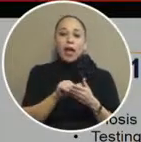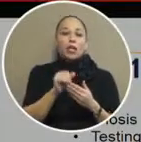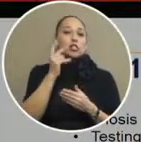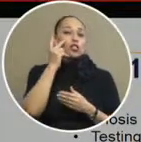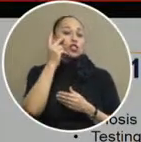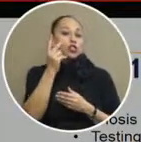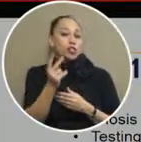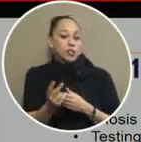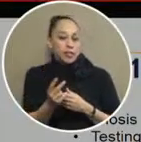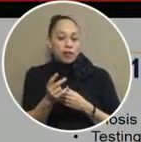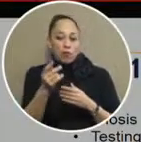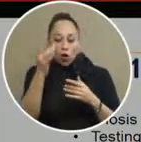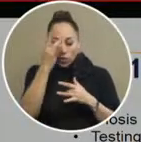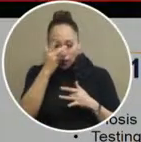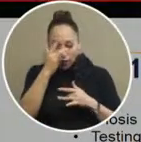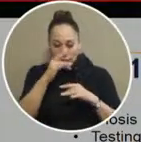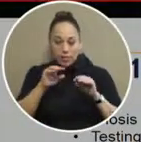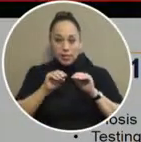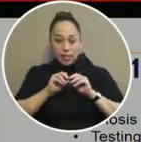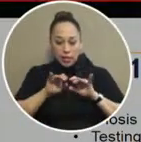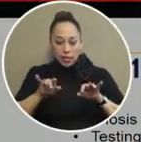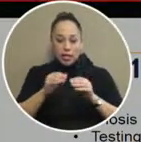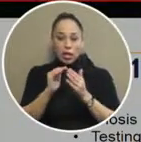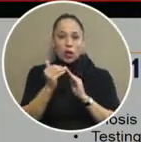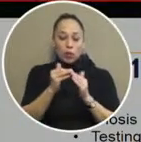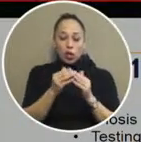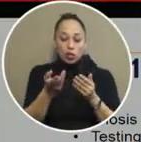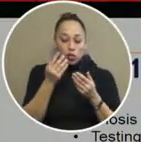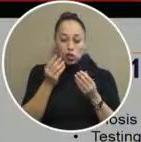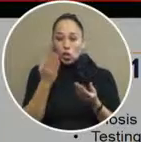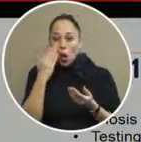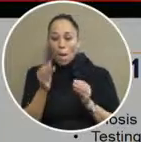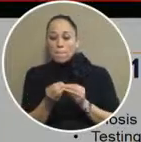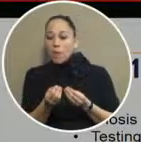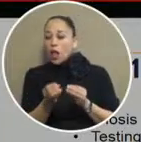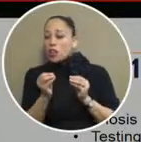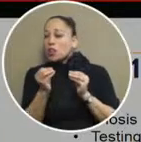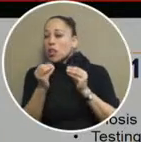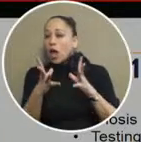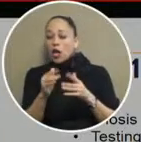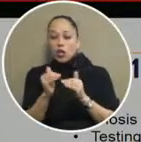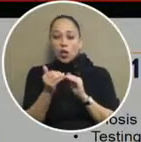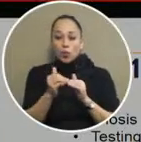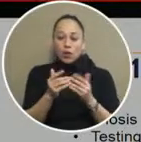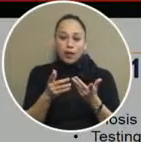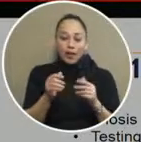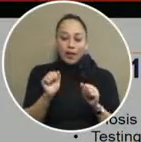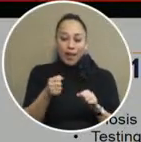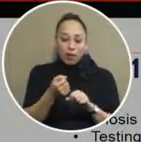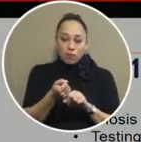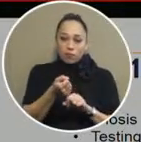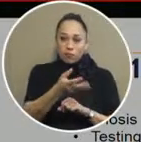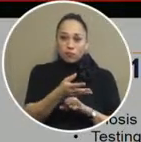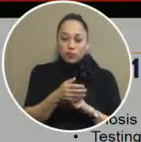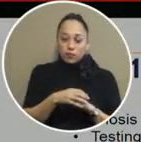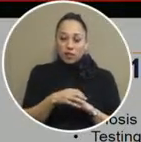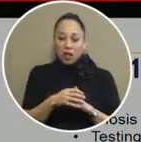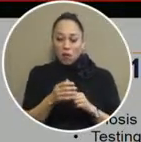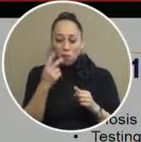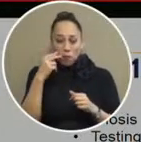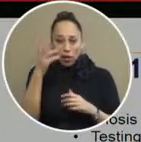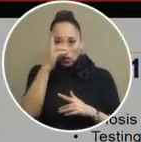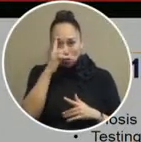the prevalence of the disease in the community, since we know that many of the community members may get affected by the virus and never develop